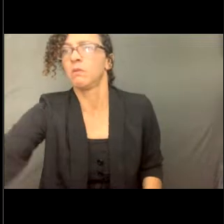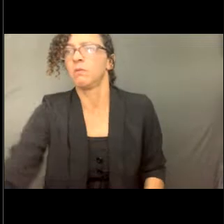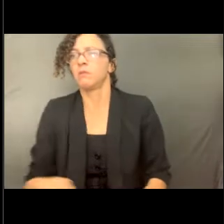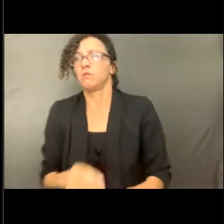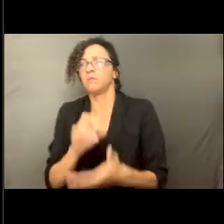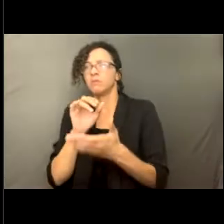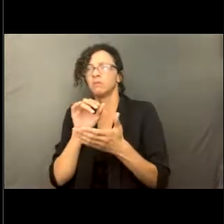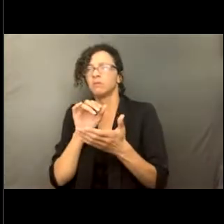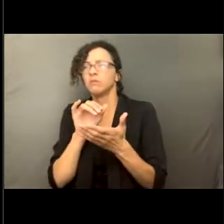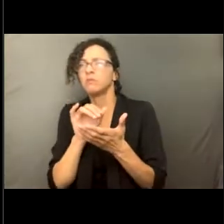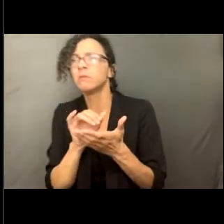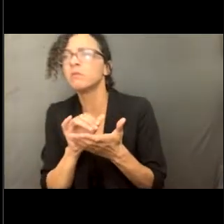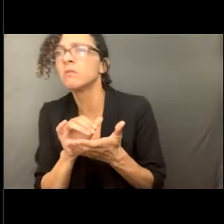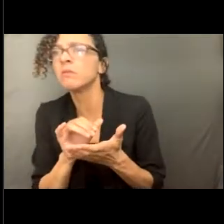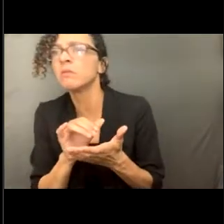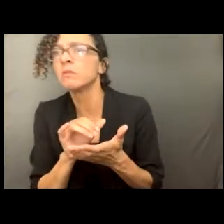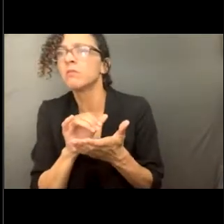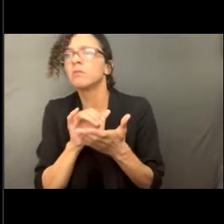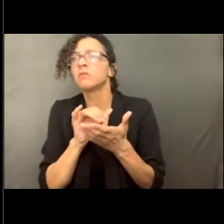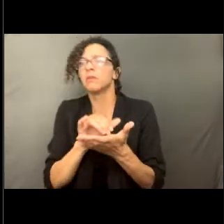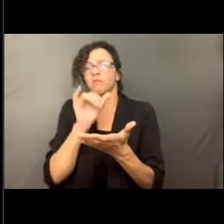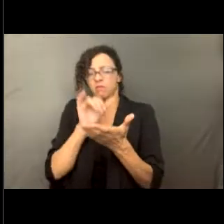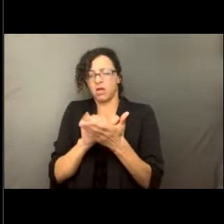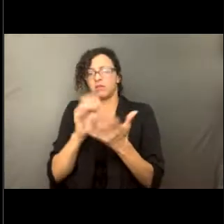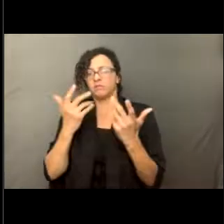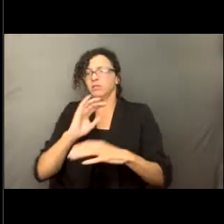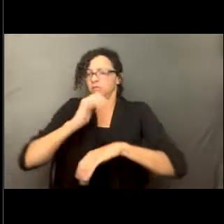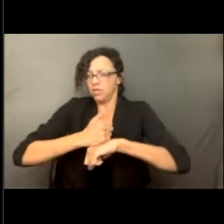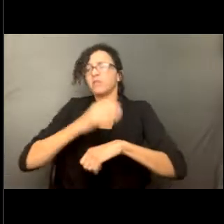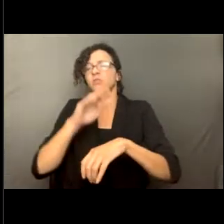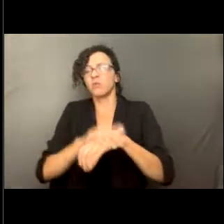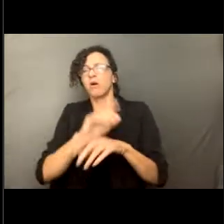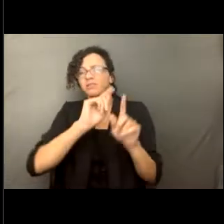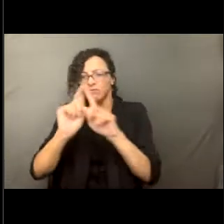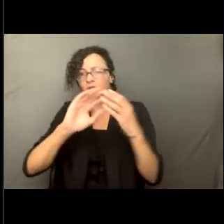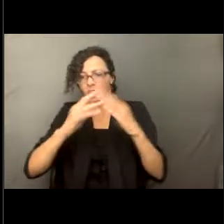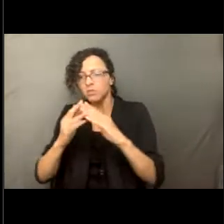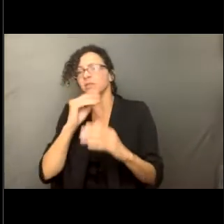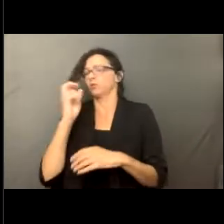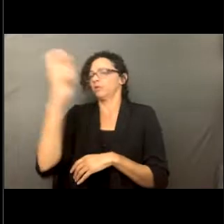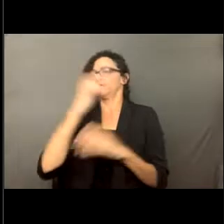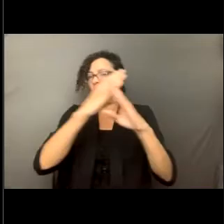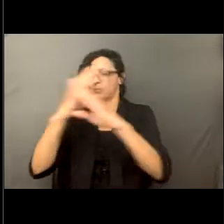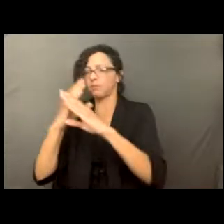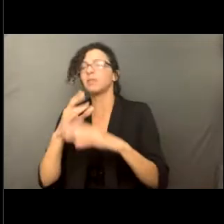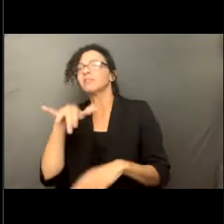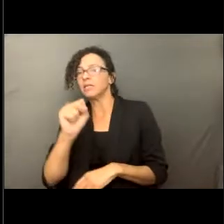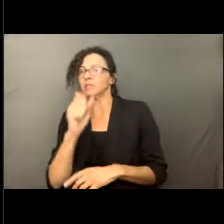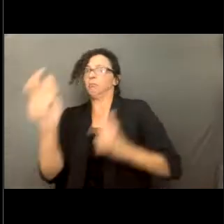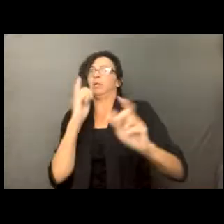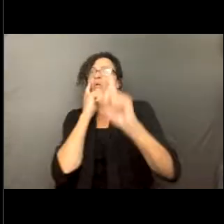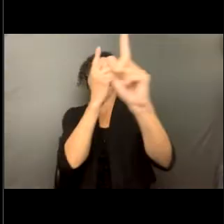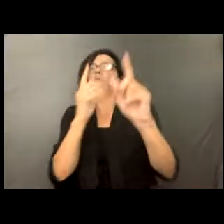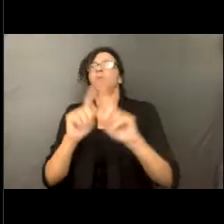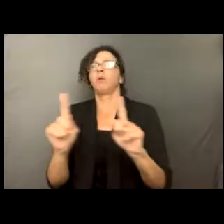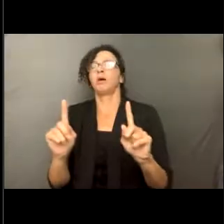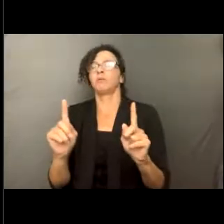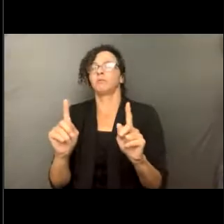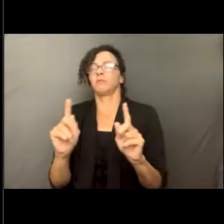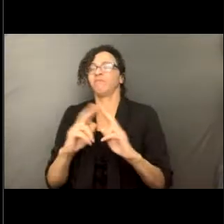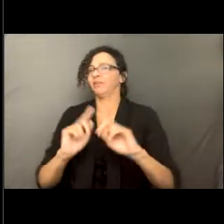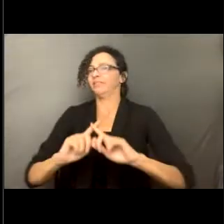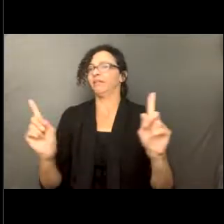population areas based on those communities' transportation barriers. While it is a noble goal, it is vastly different from what was stated as the original purpose